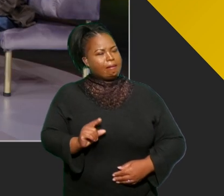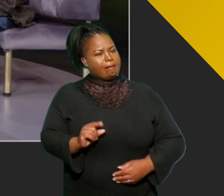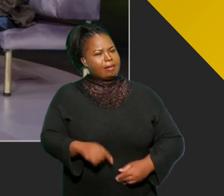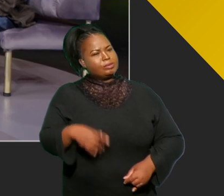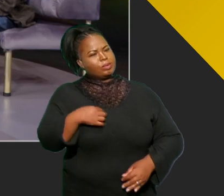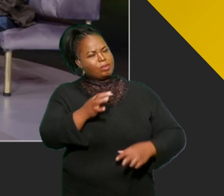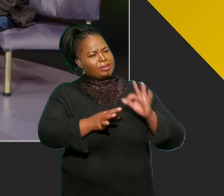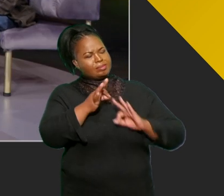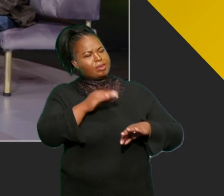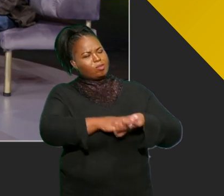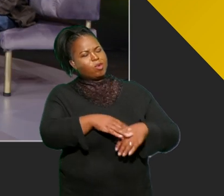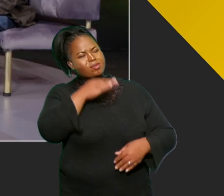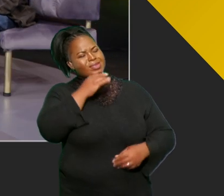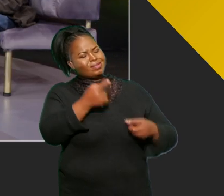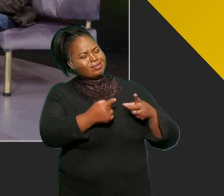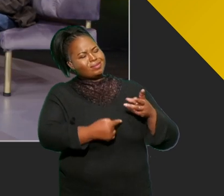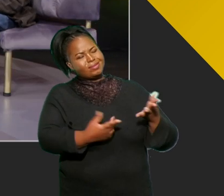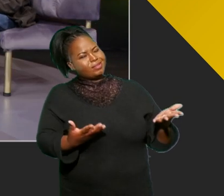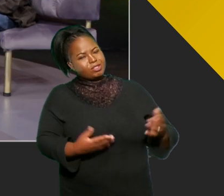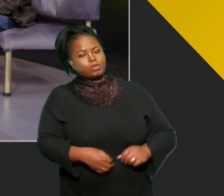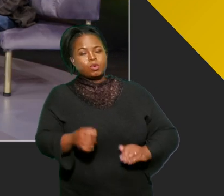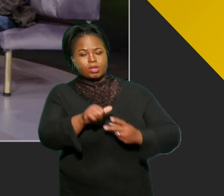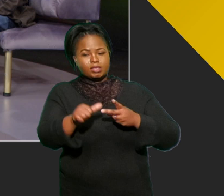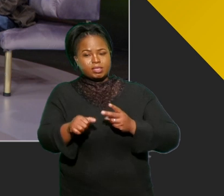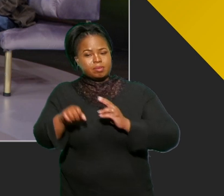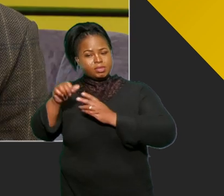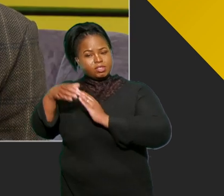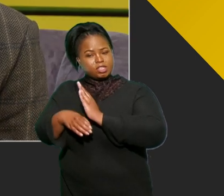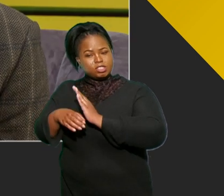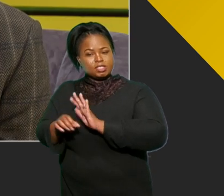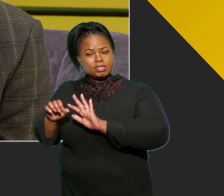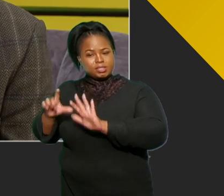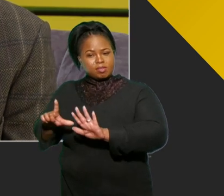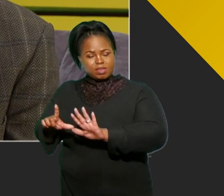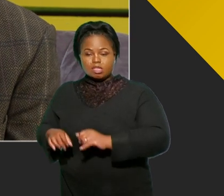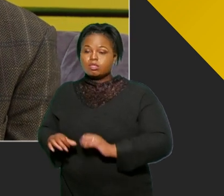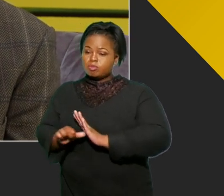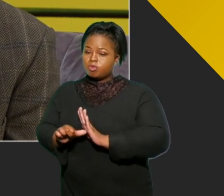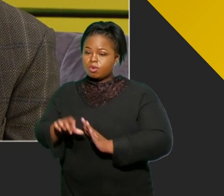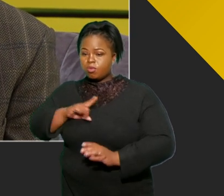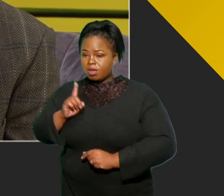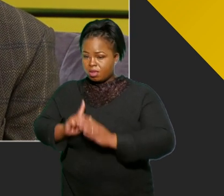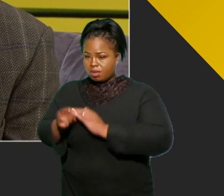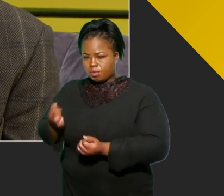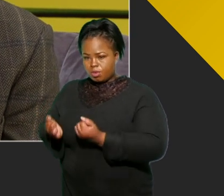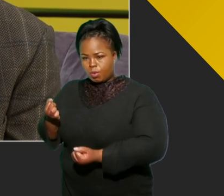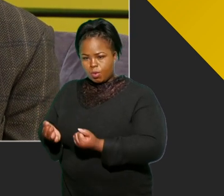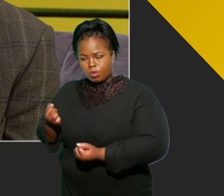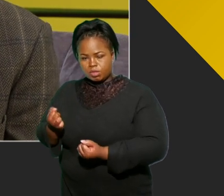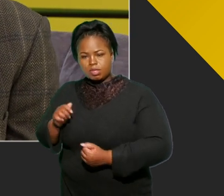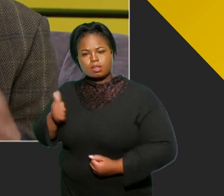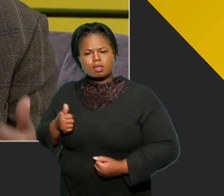7. Okay. Subsection 7 is critical. Yeah. Okay. Because my court, you'll